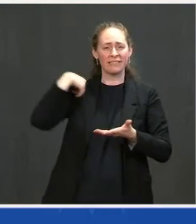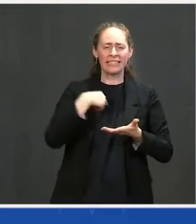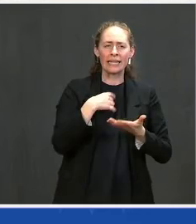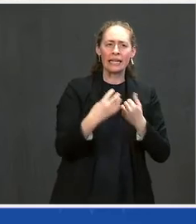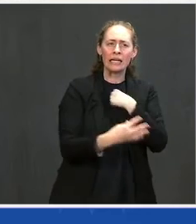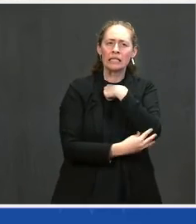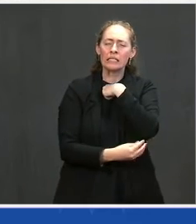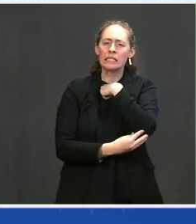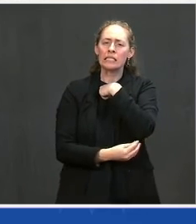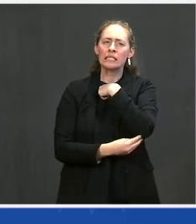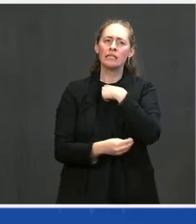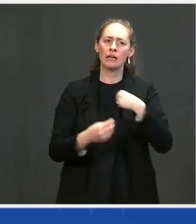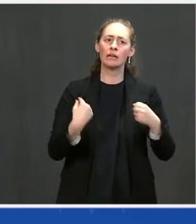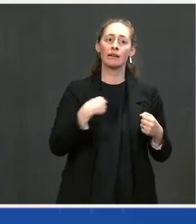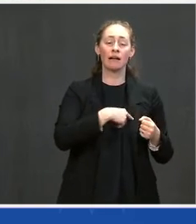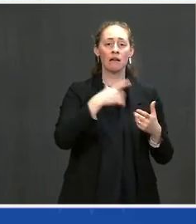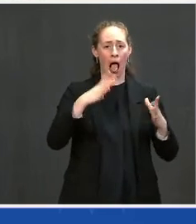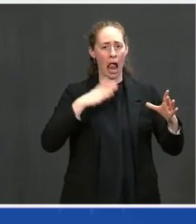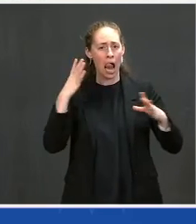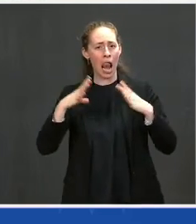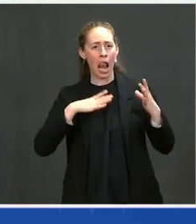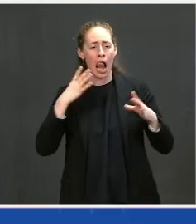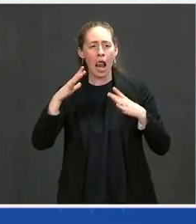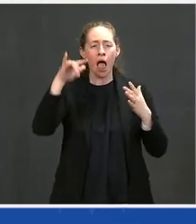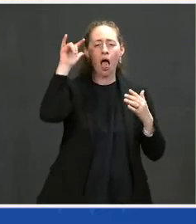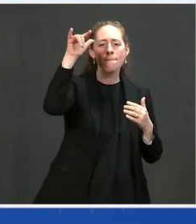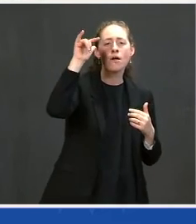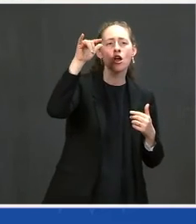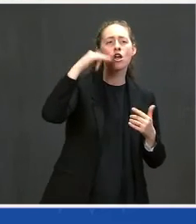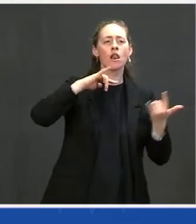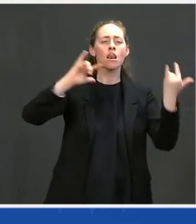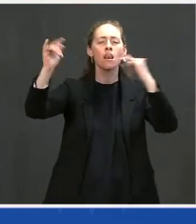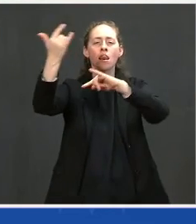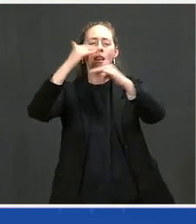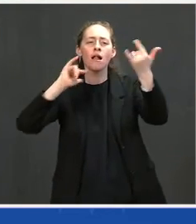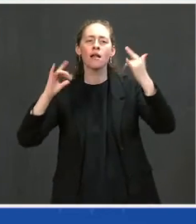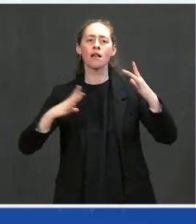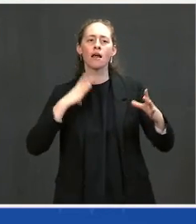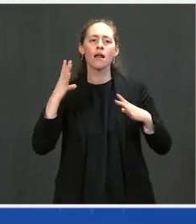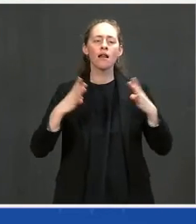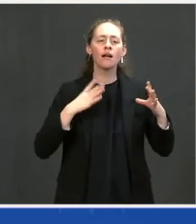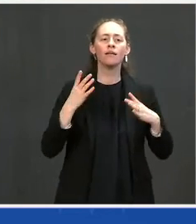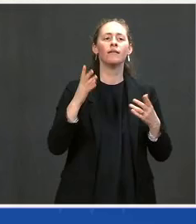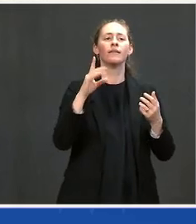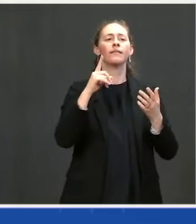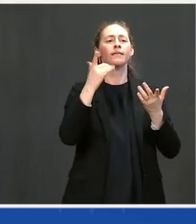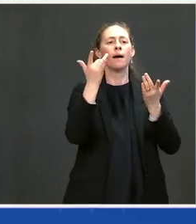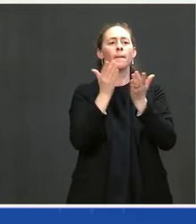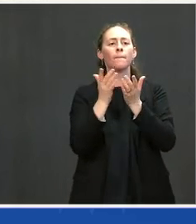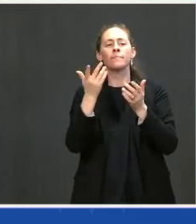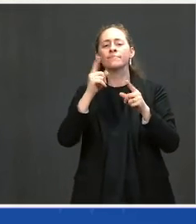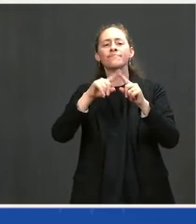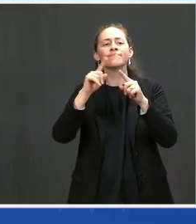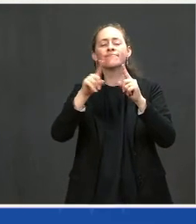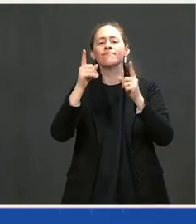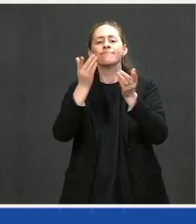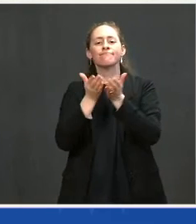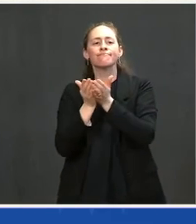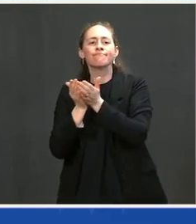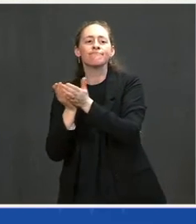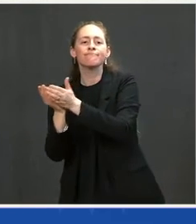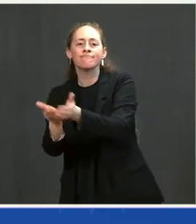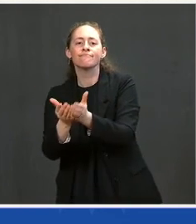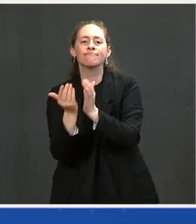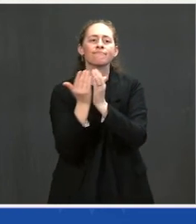accommodate air travel, ports that you can get in and out of quickly so businesses decide. Some of you, if you're